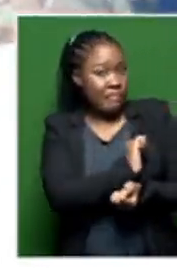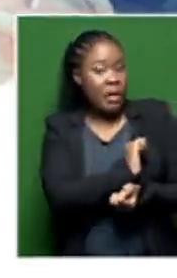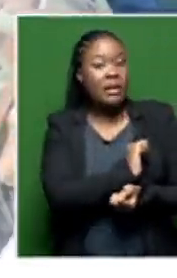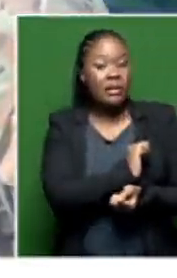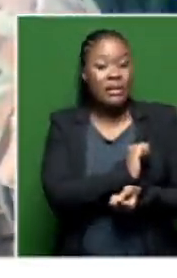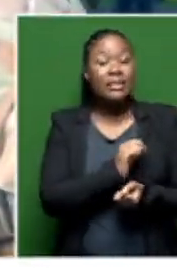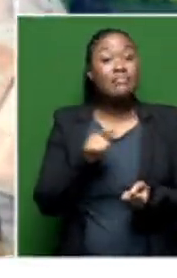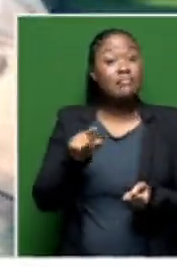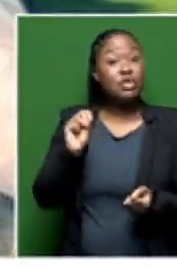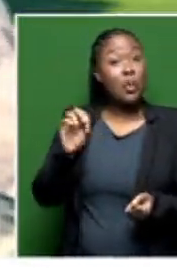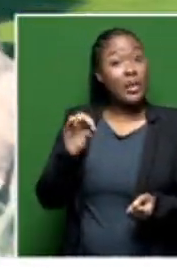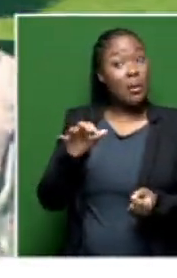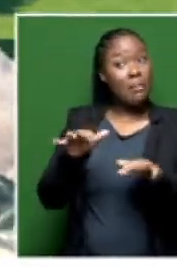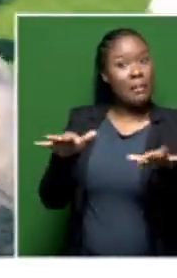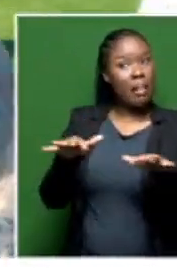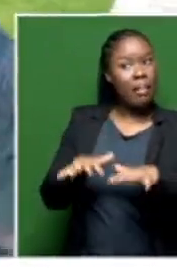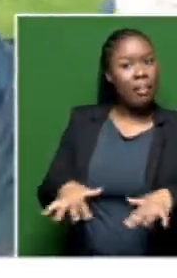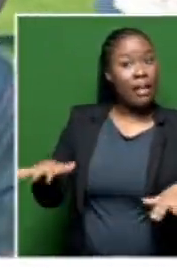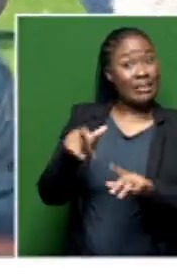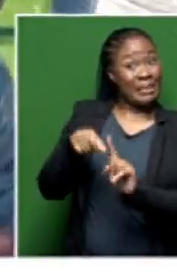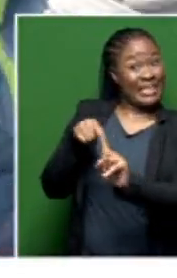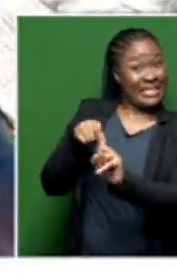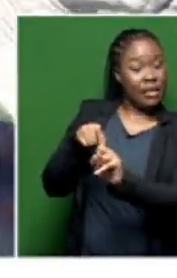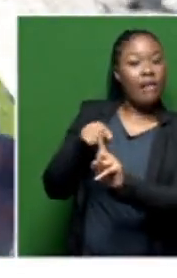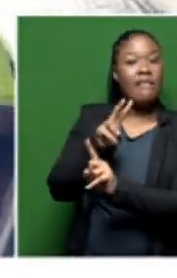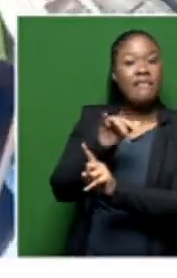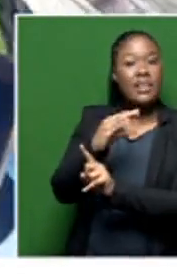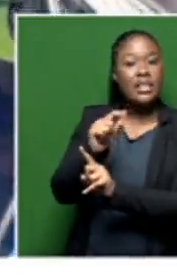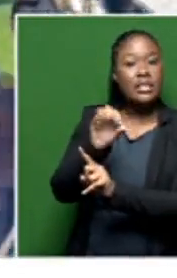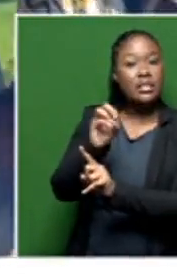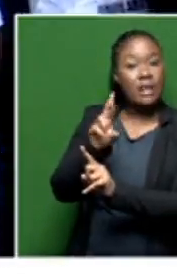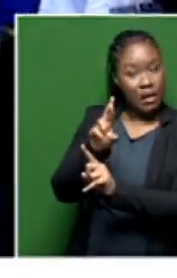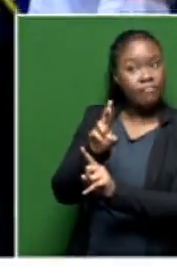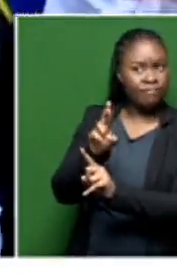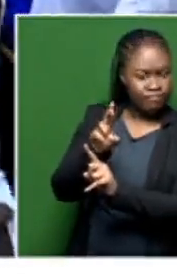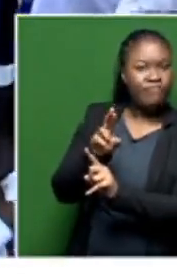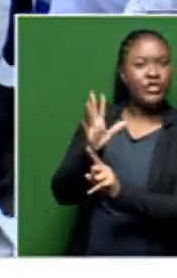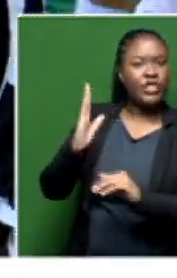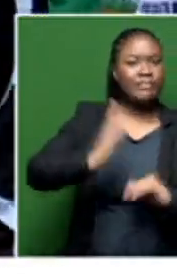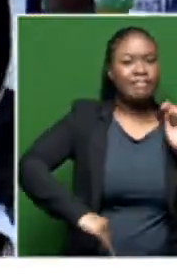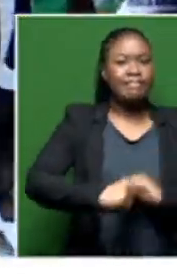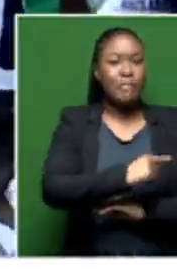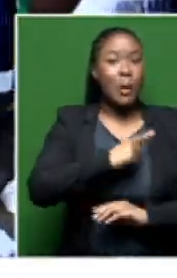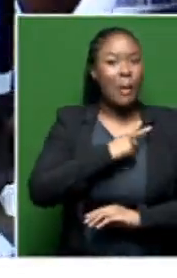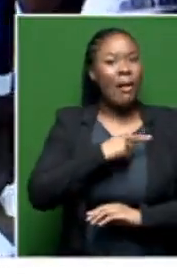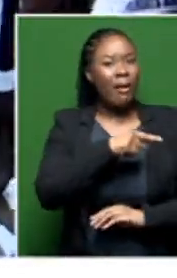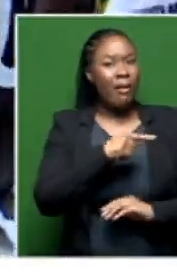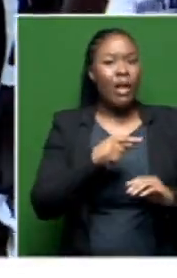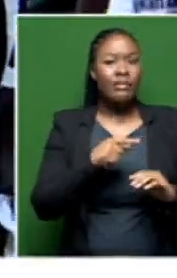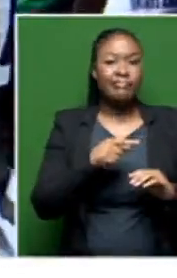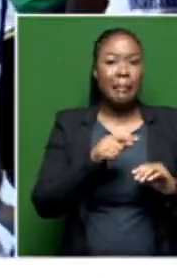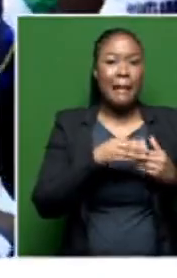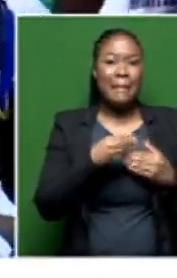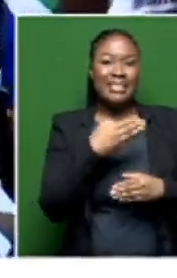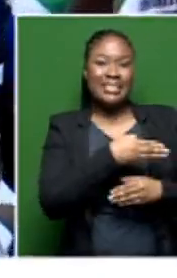was opened by Soweto resident Victor Ramarafe after the alleged ransacking of Ramarafe's house.